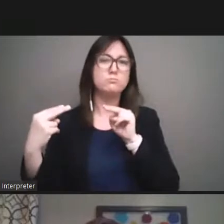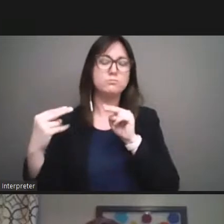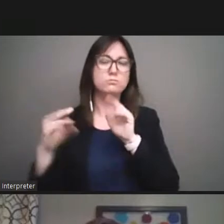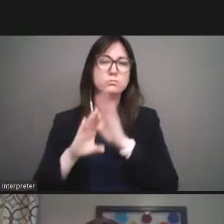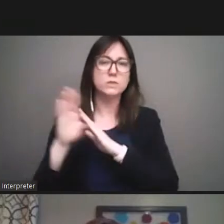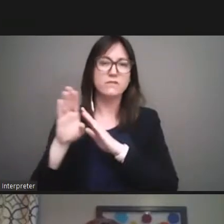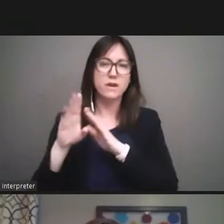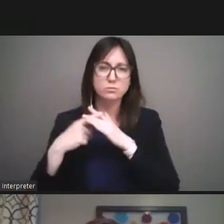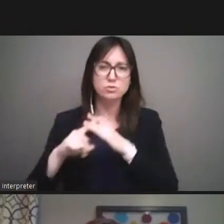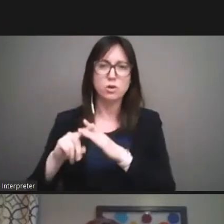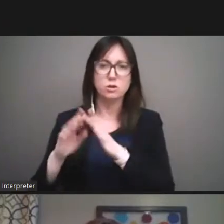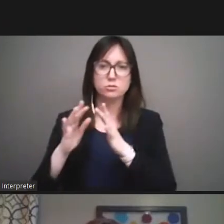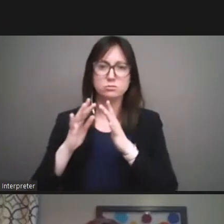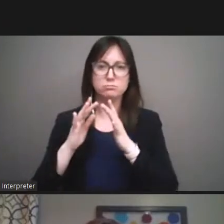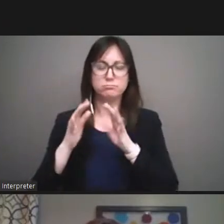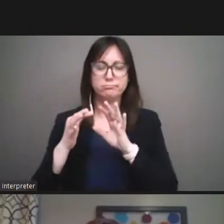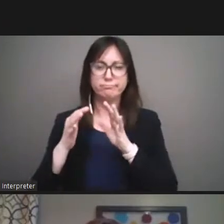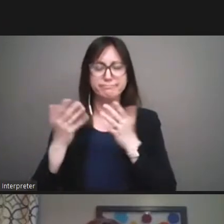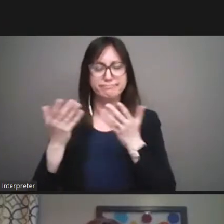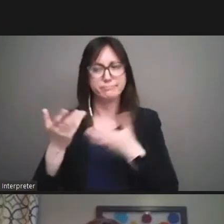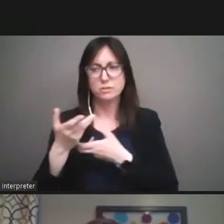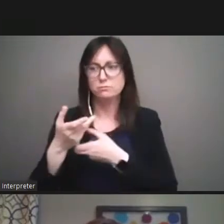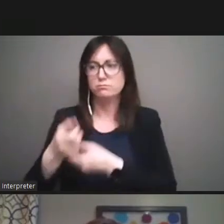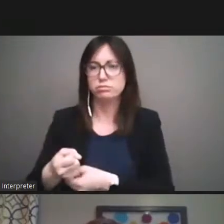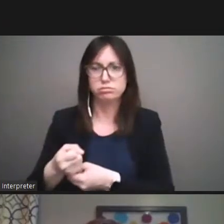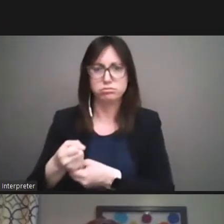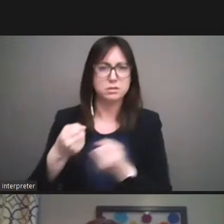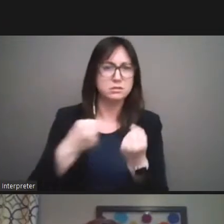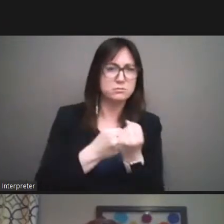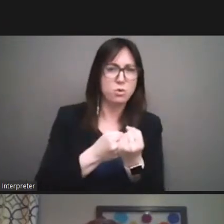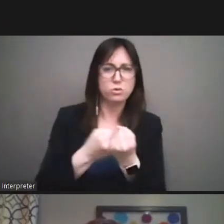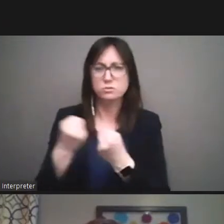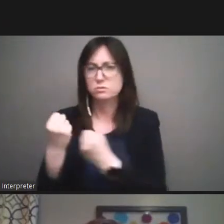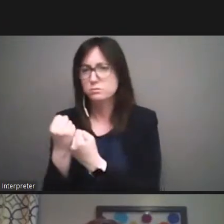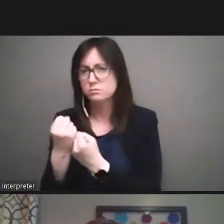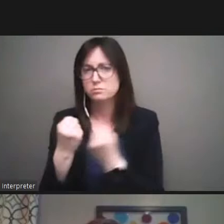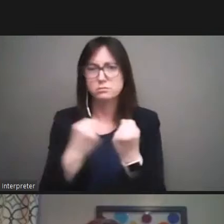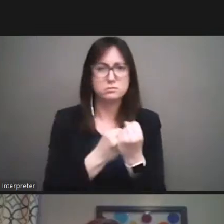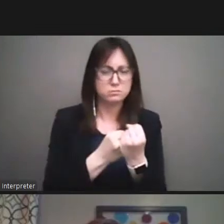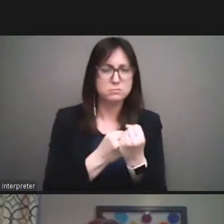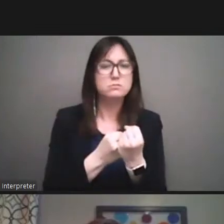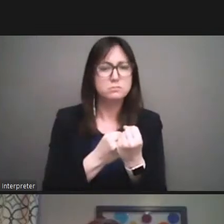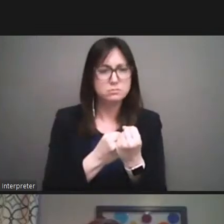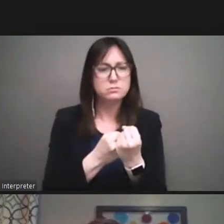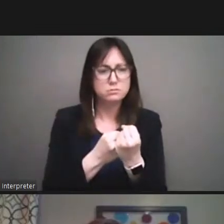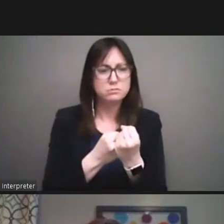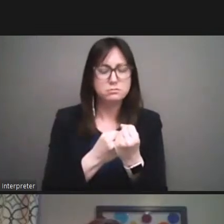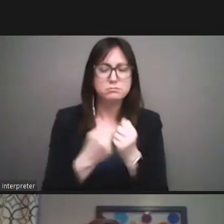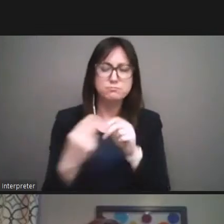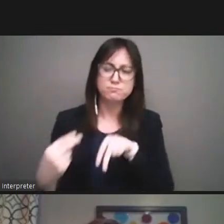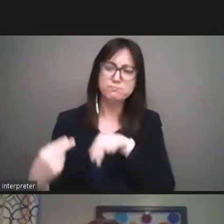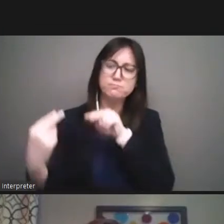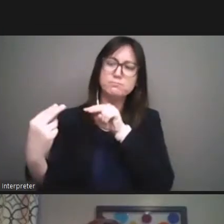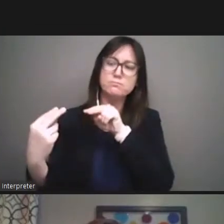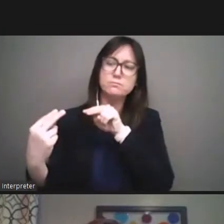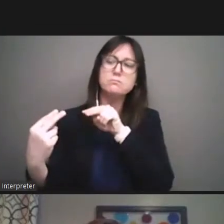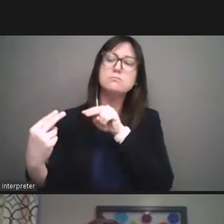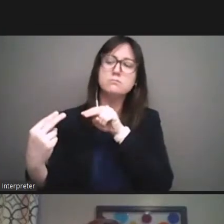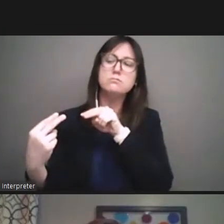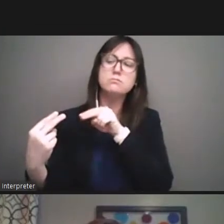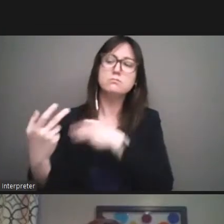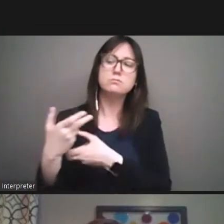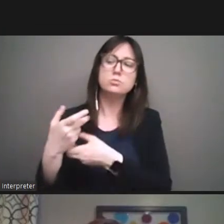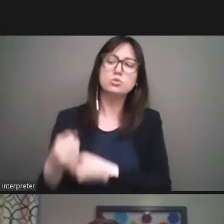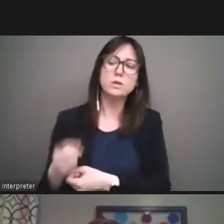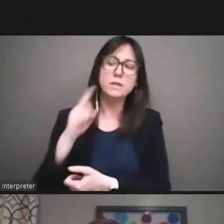of support and, having a really strong belief in other people as collaborators